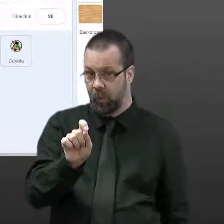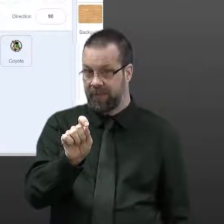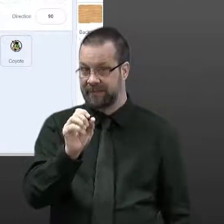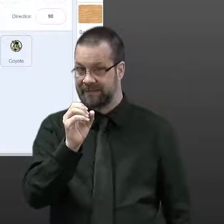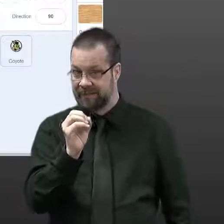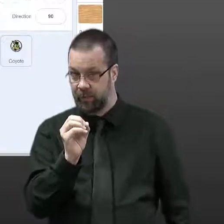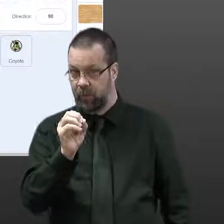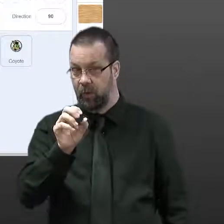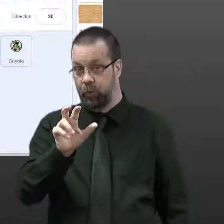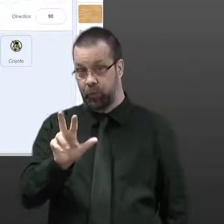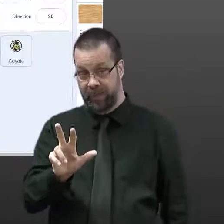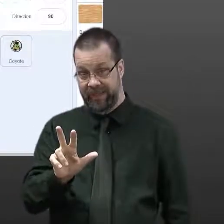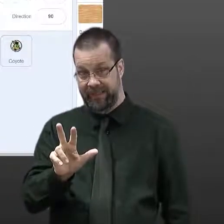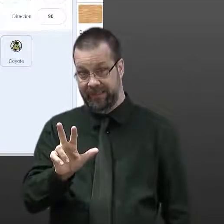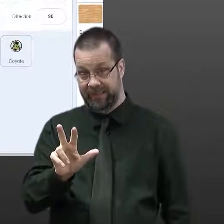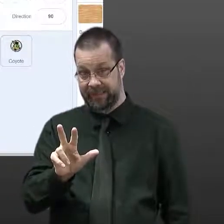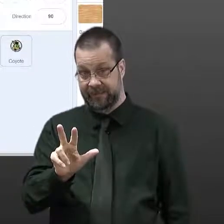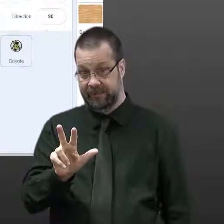and type